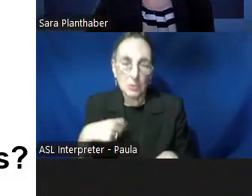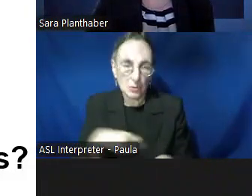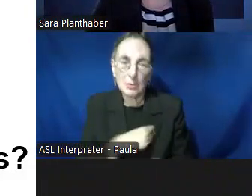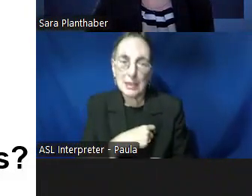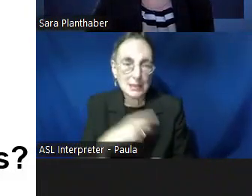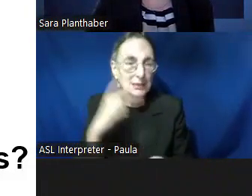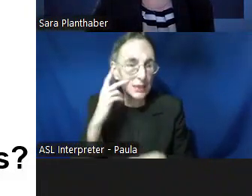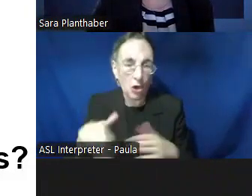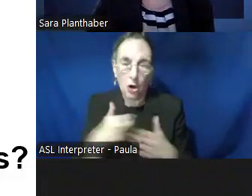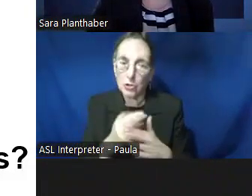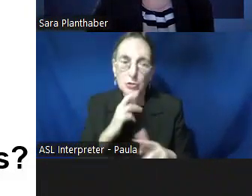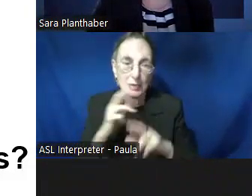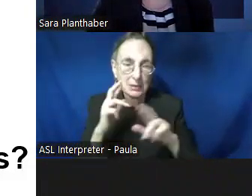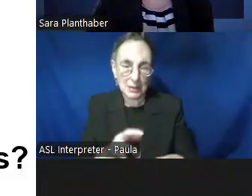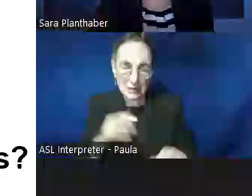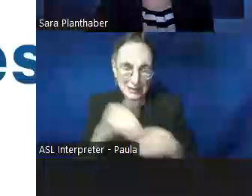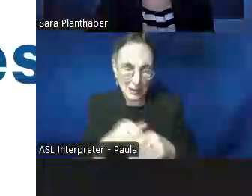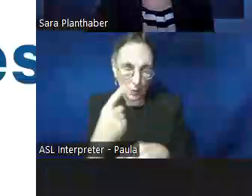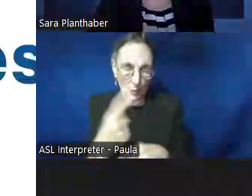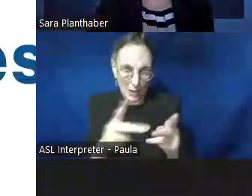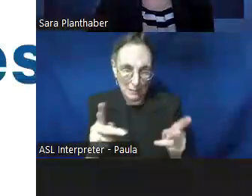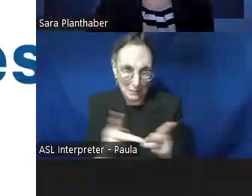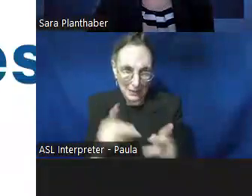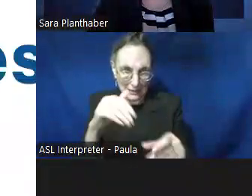And next slide, please.